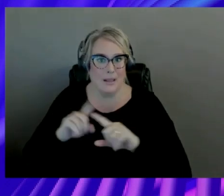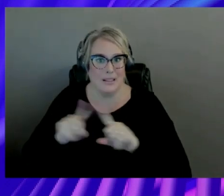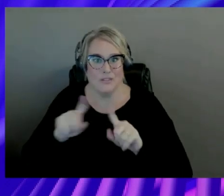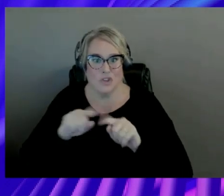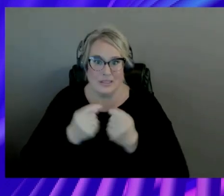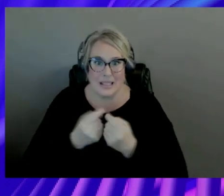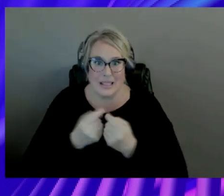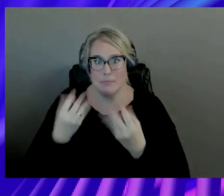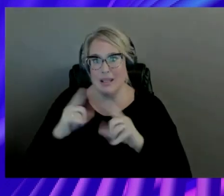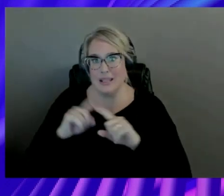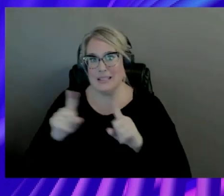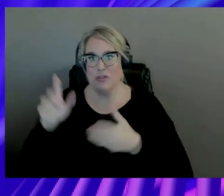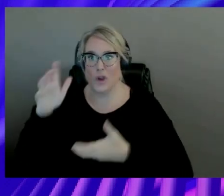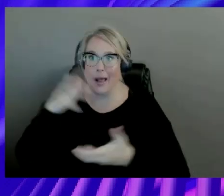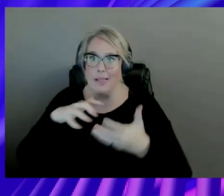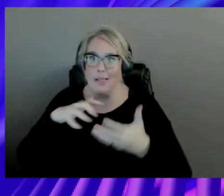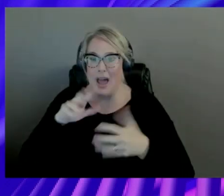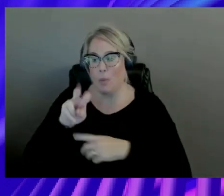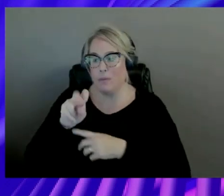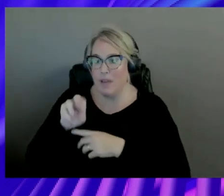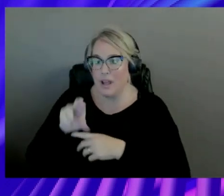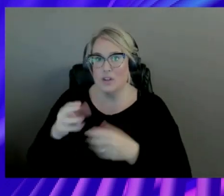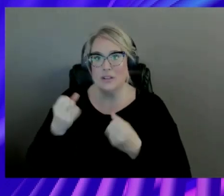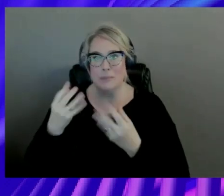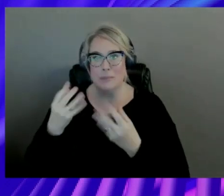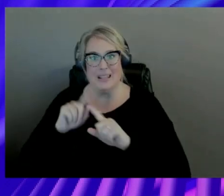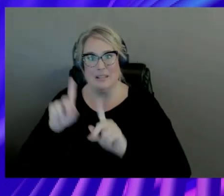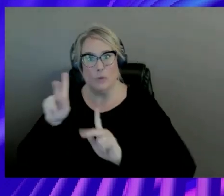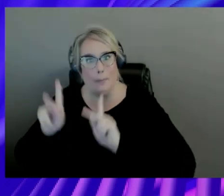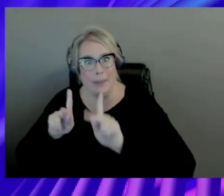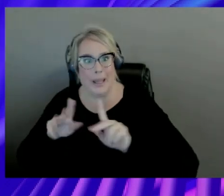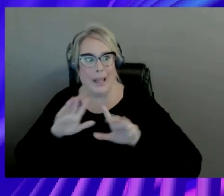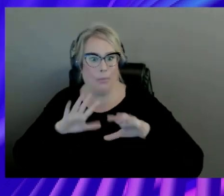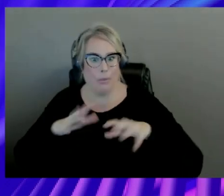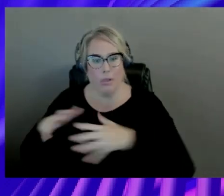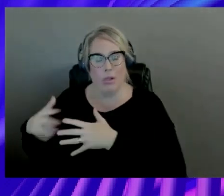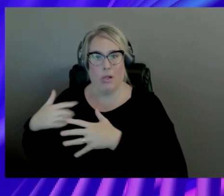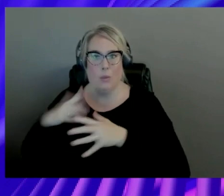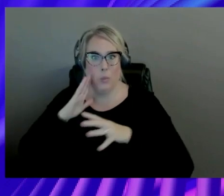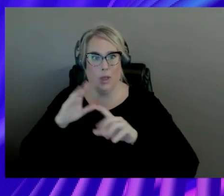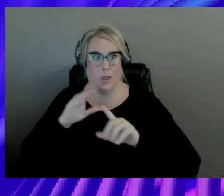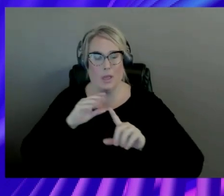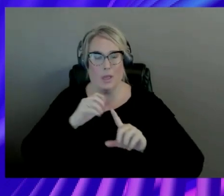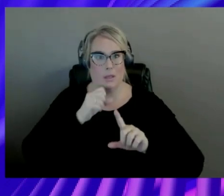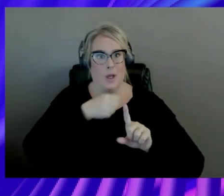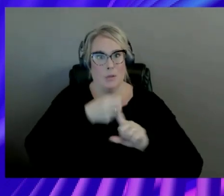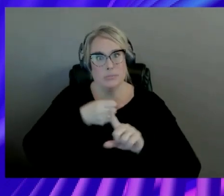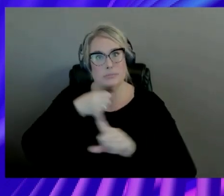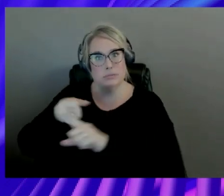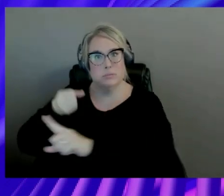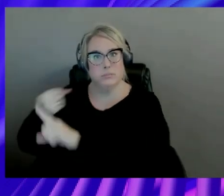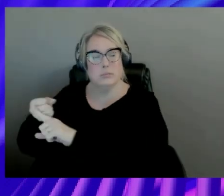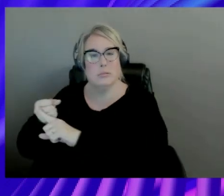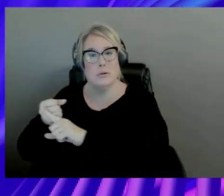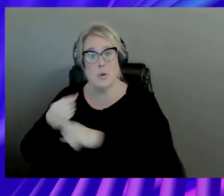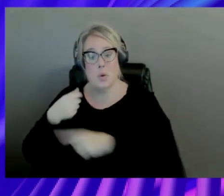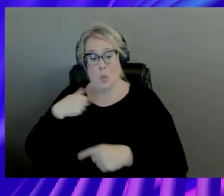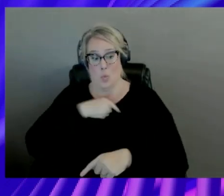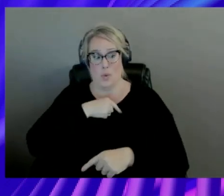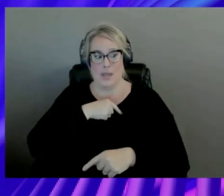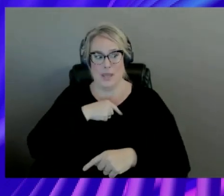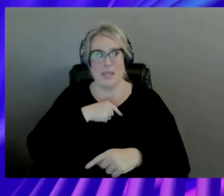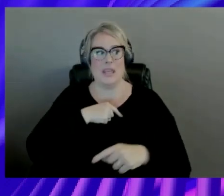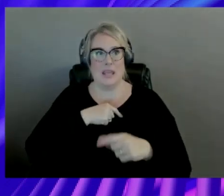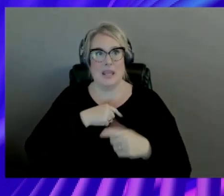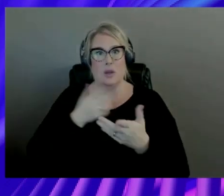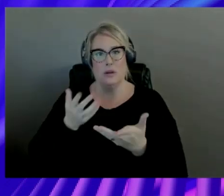cloud vendors, all kinds of things like that. What we like to do as the community is we want